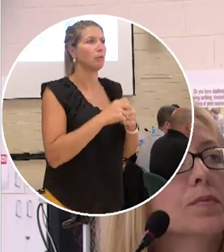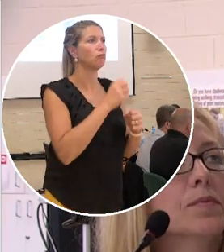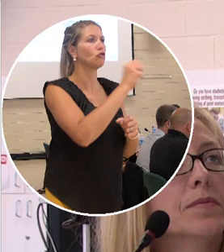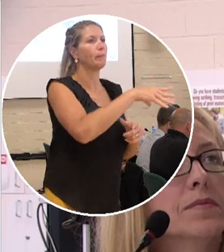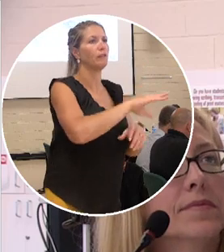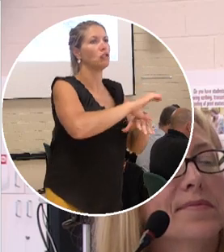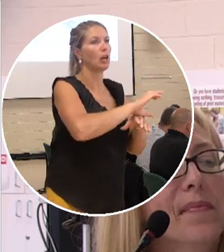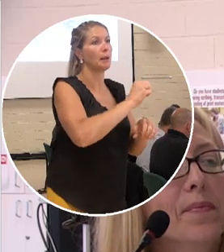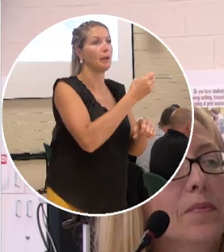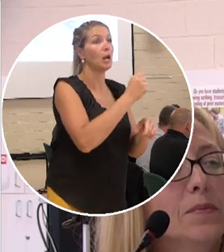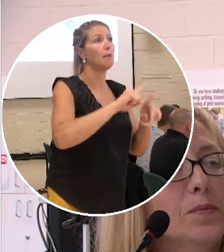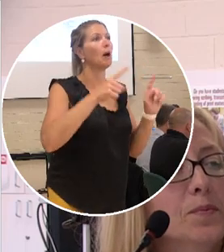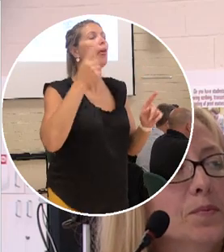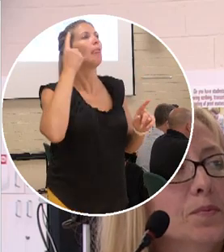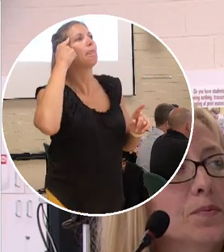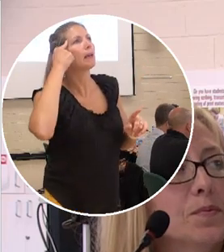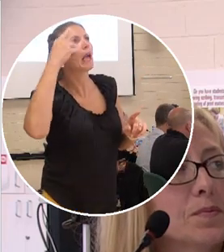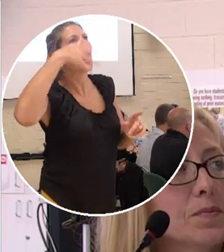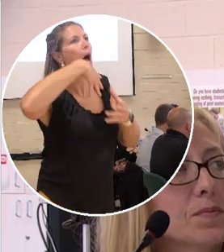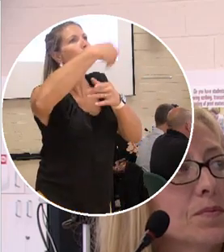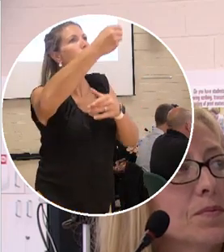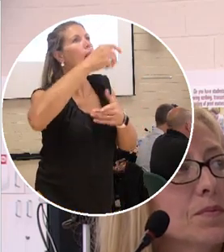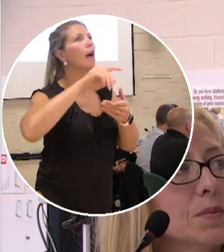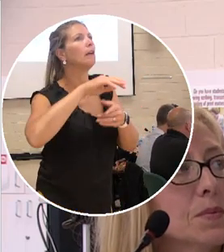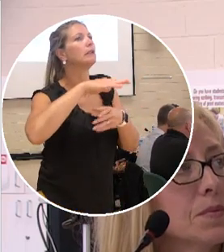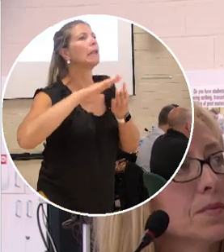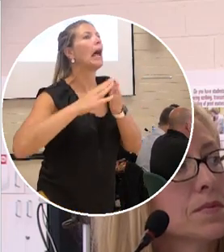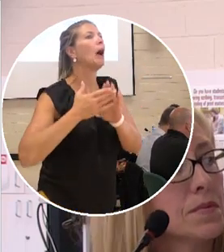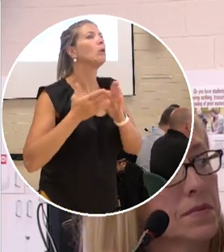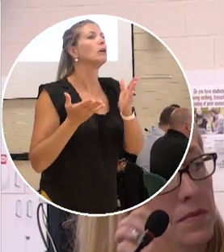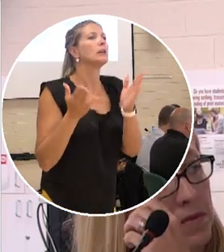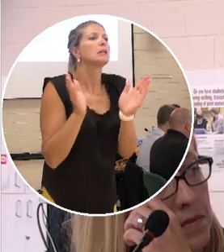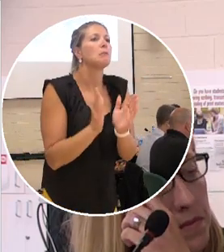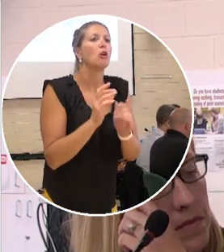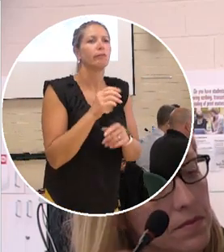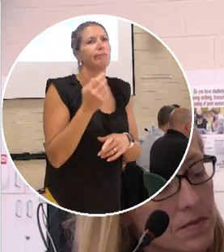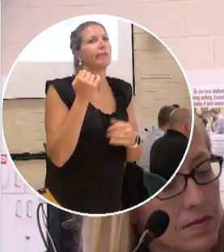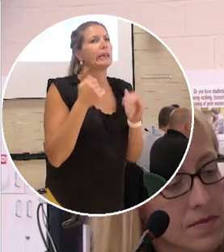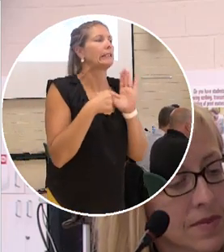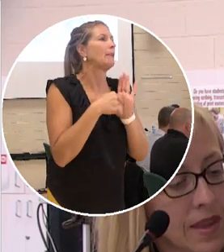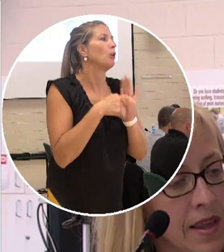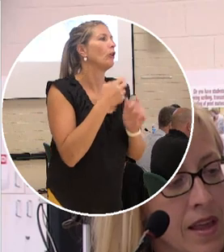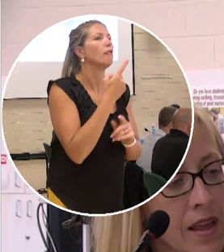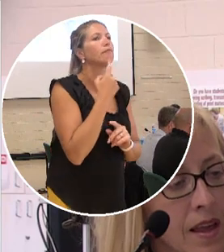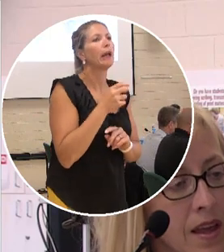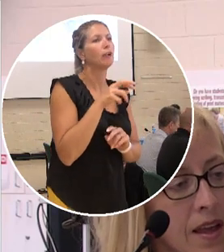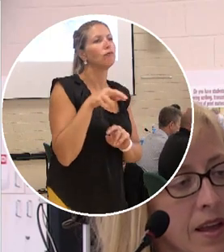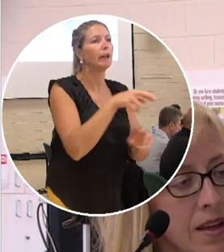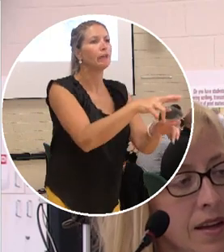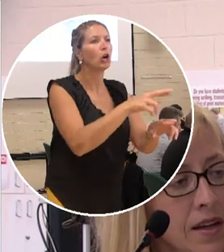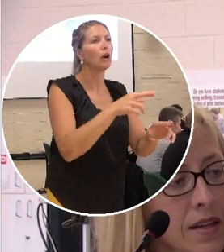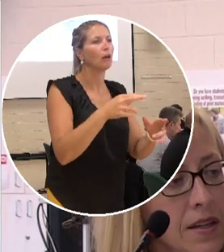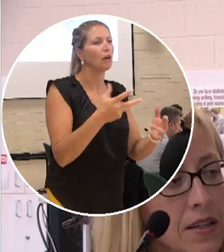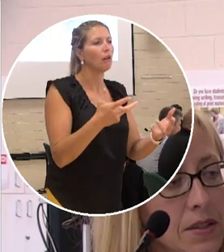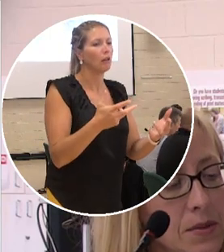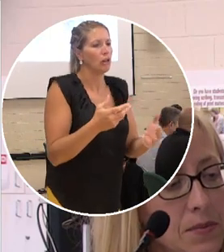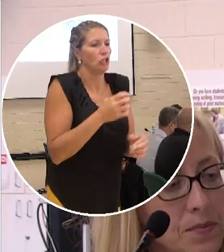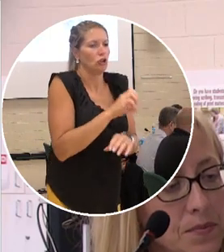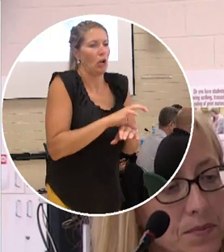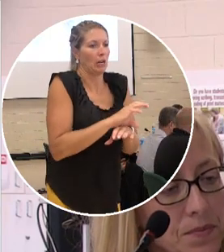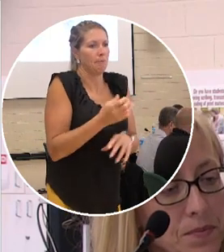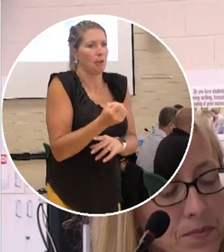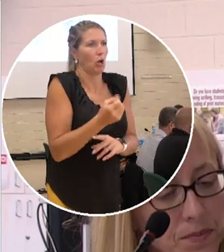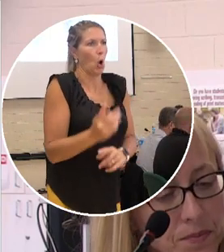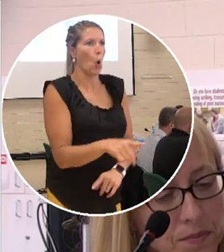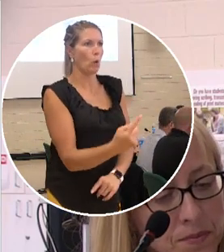trying, you know, if you're trying to deliver to Grey River or somewhere like that, you might not get any because there